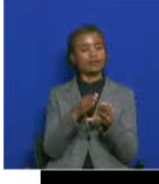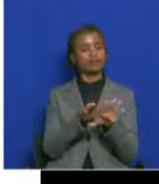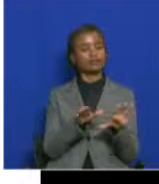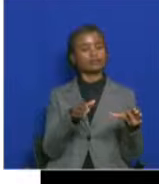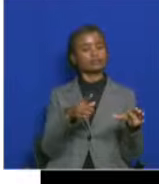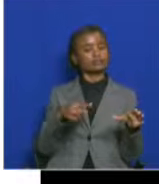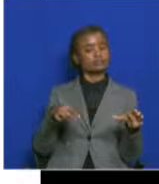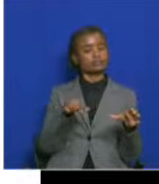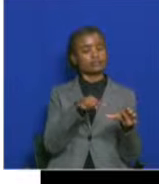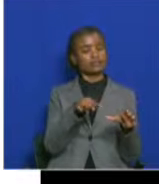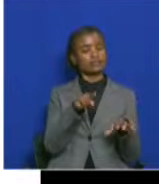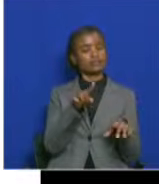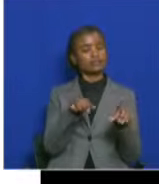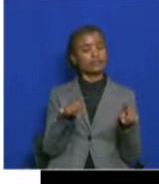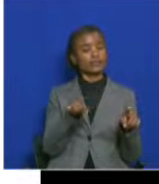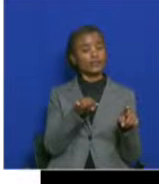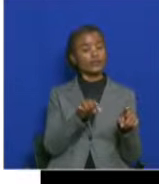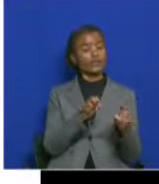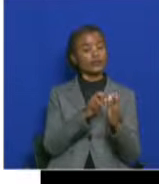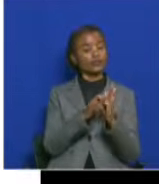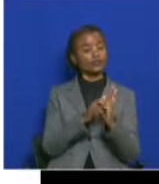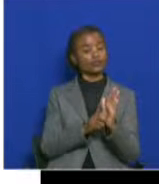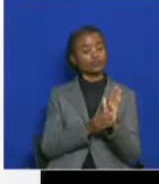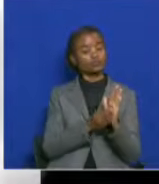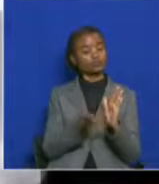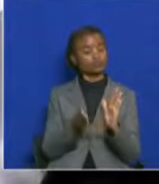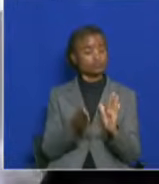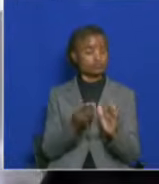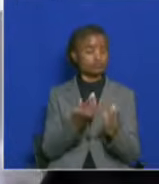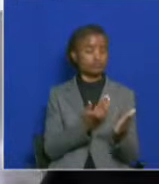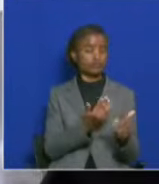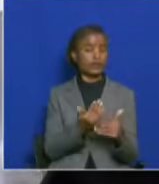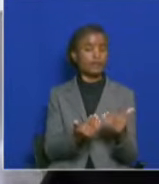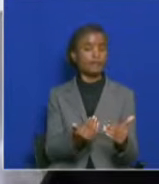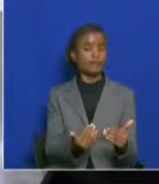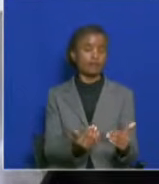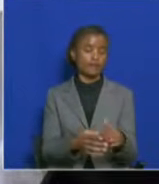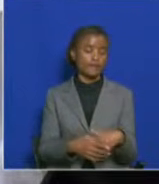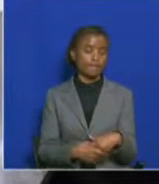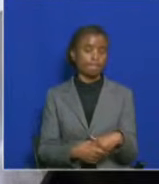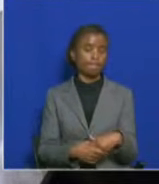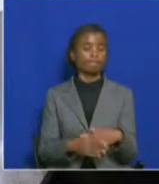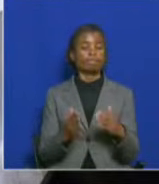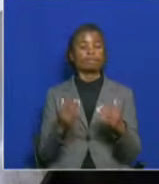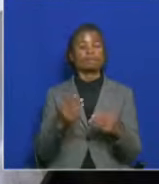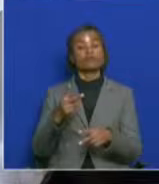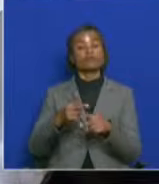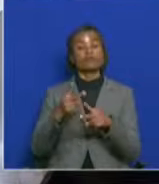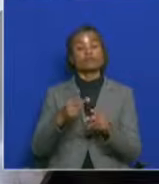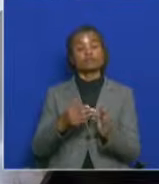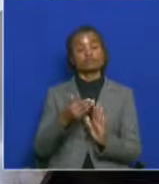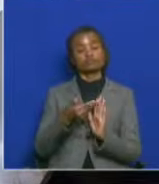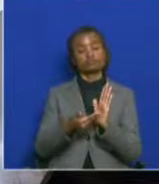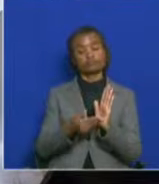engine is operational. And then finally, 3.4,